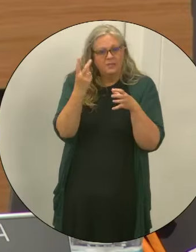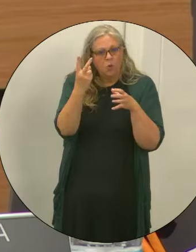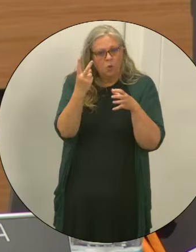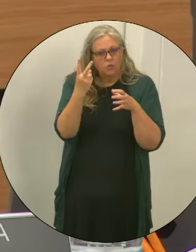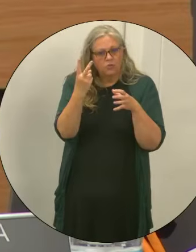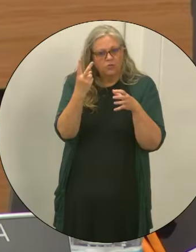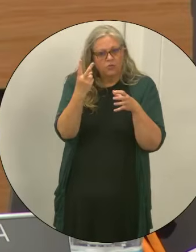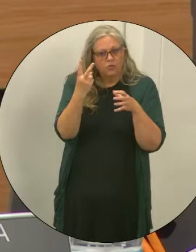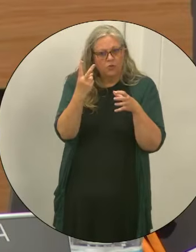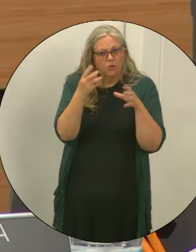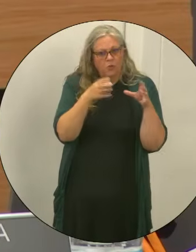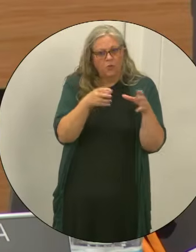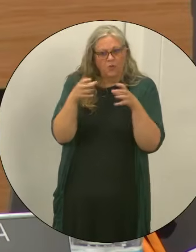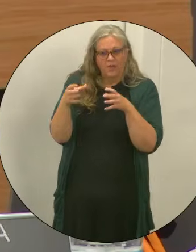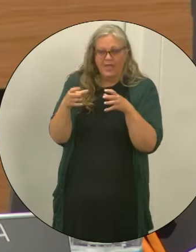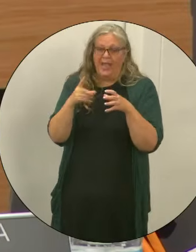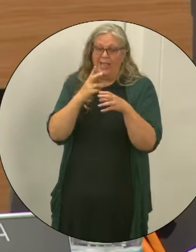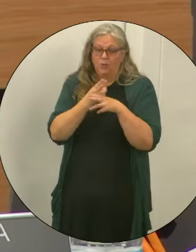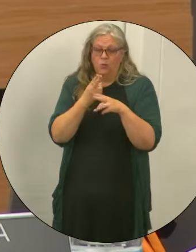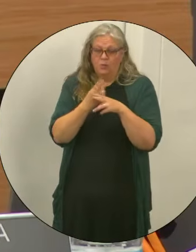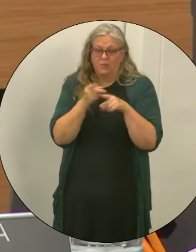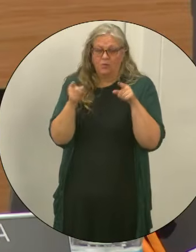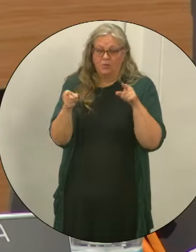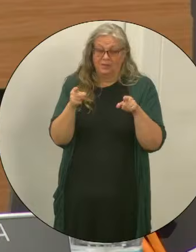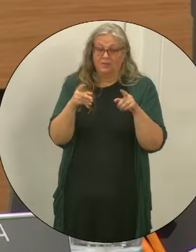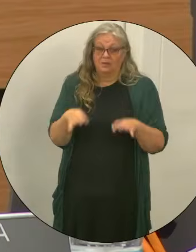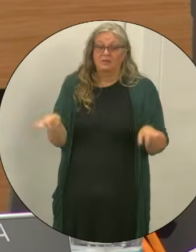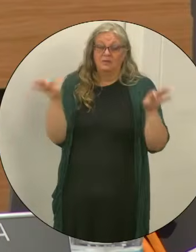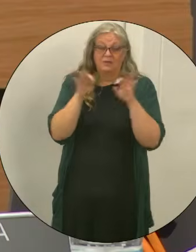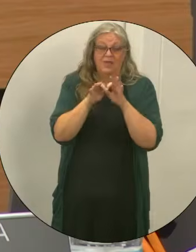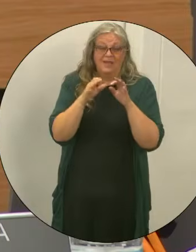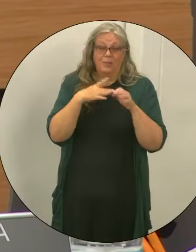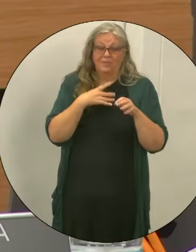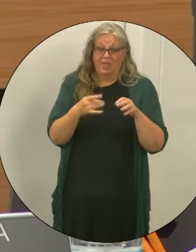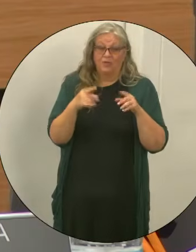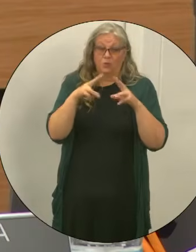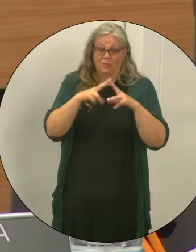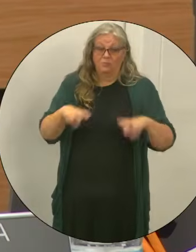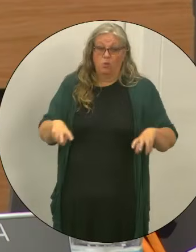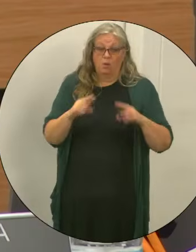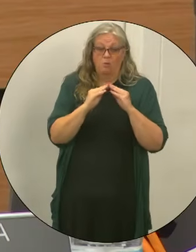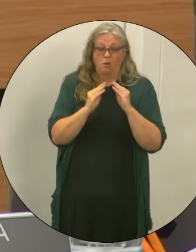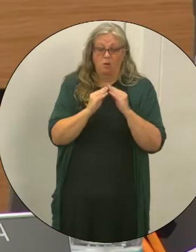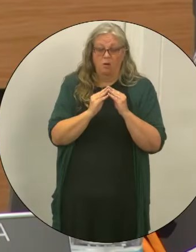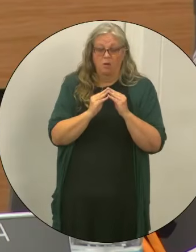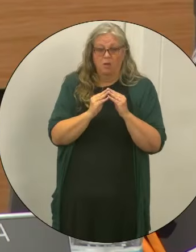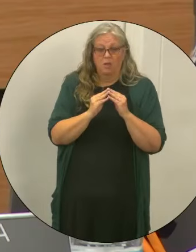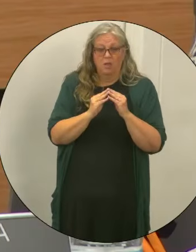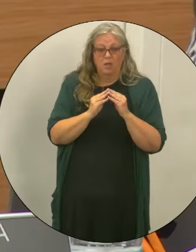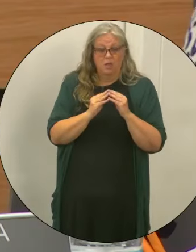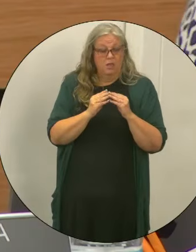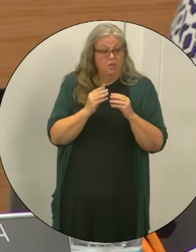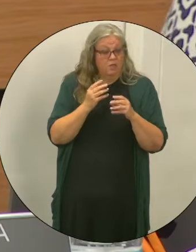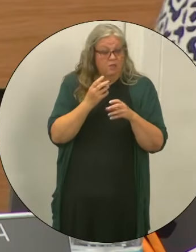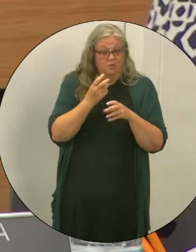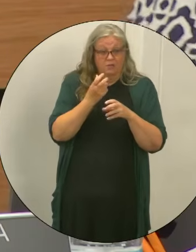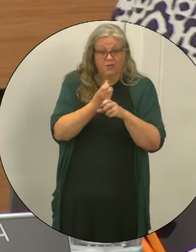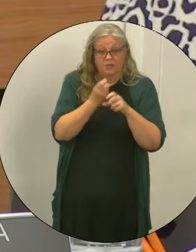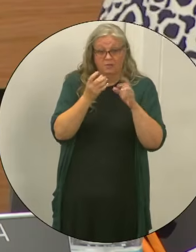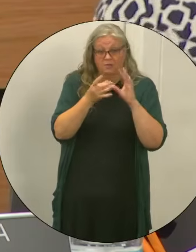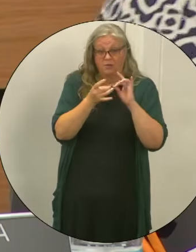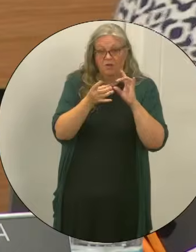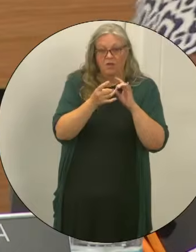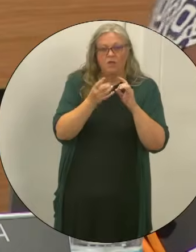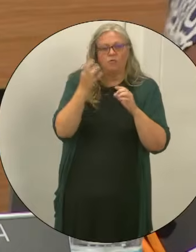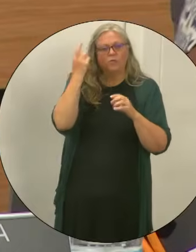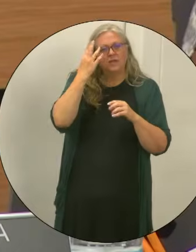using those things would be really important, and I would love to explore that more, and even getting stories, right? Because the reason why I